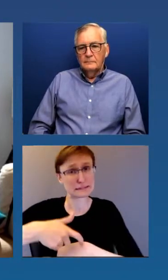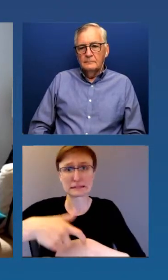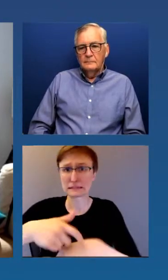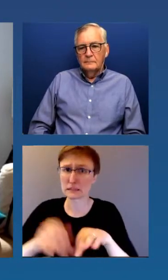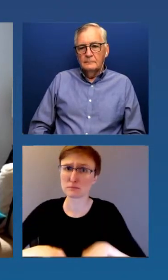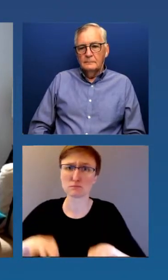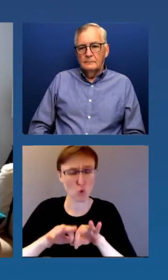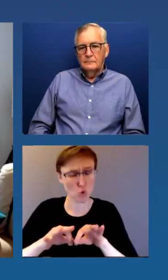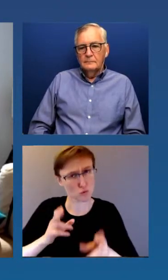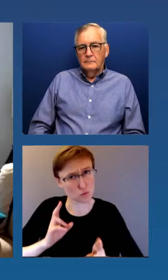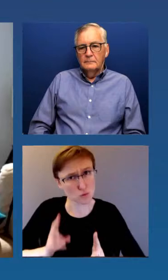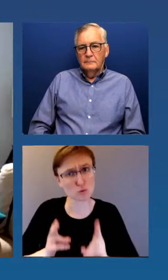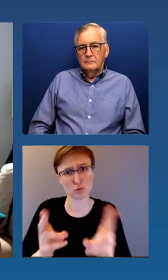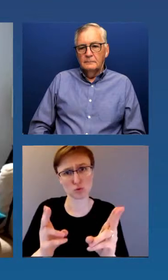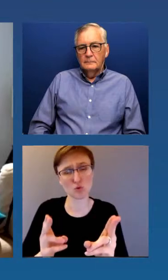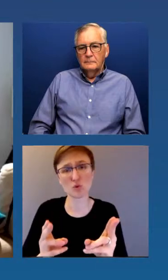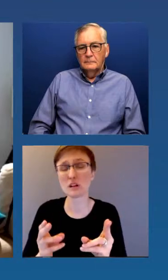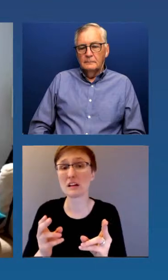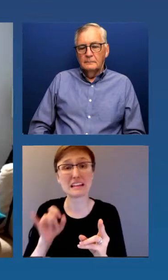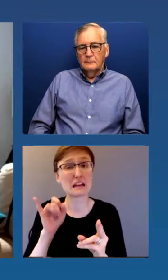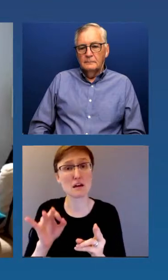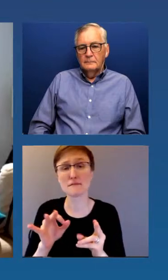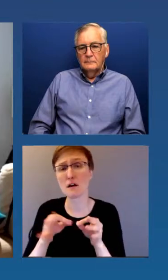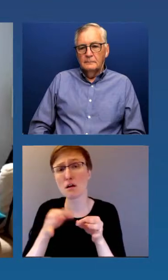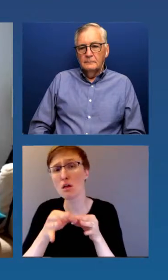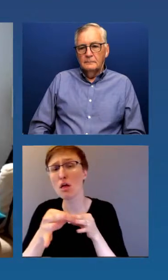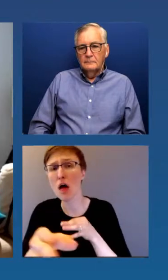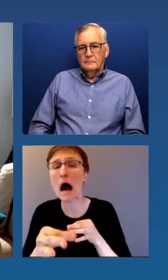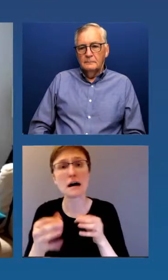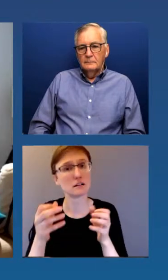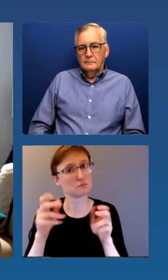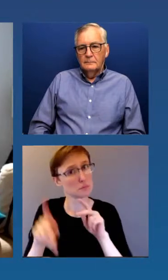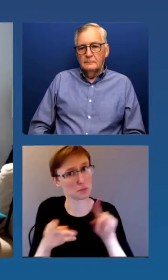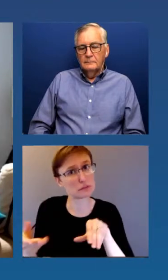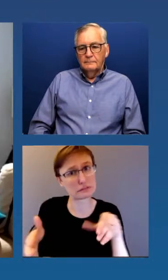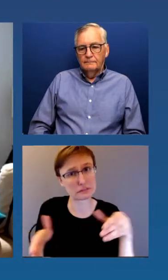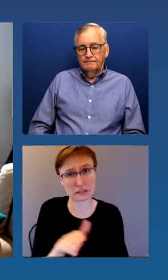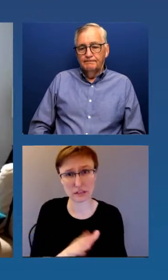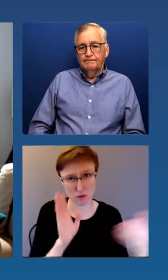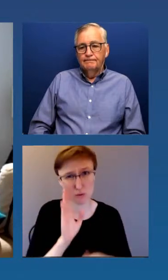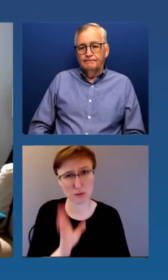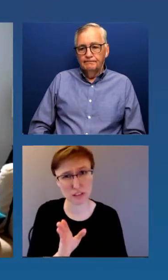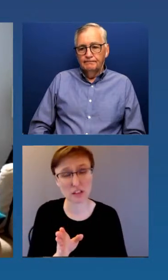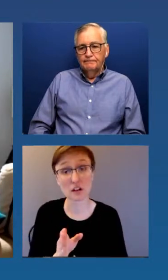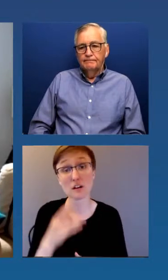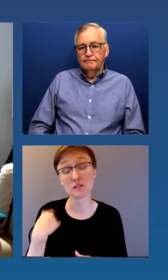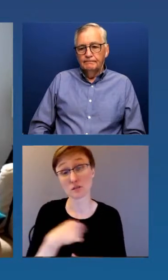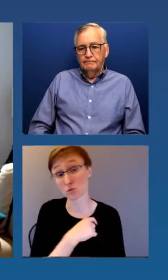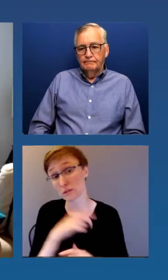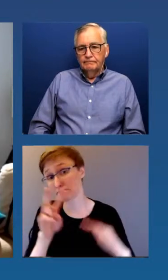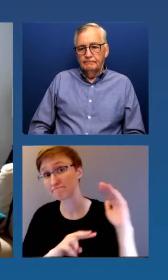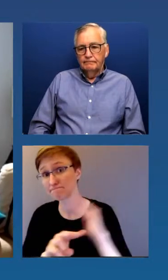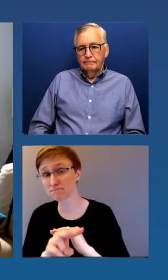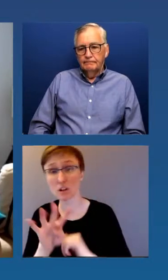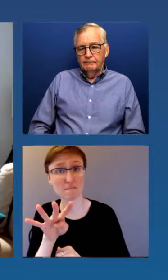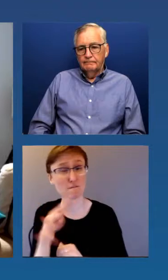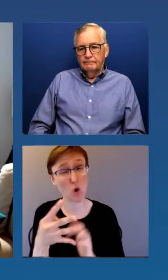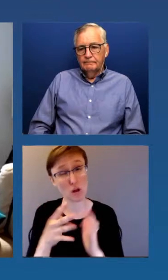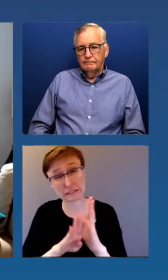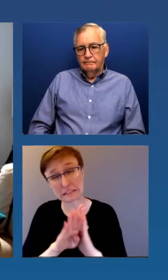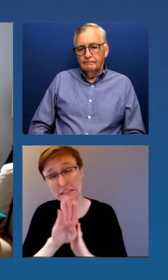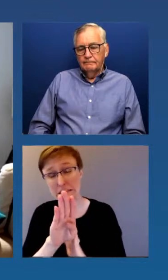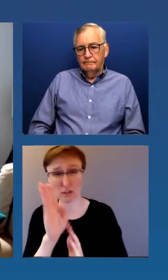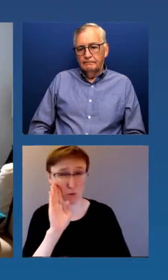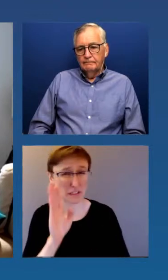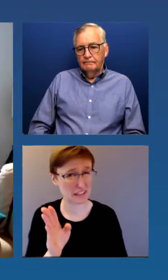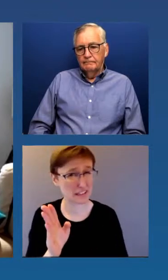stake. The fourth wave is coming, and it will affect the unvaccinated most severely. Our only option is